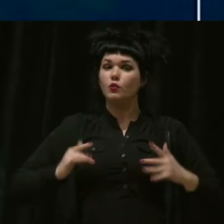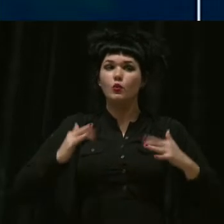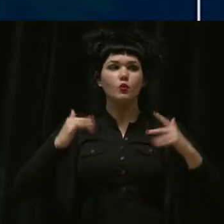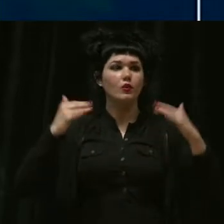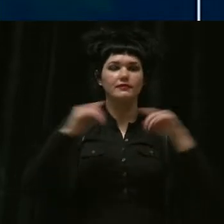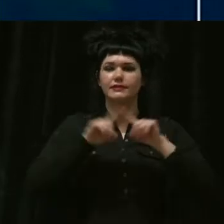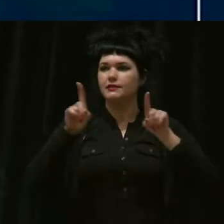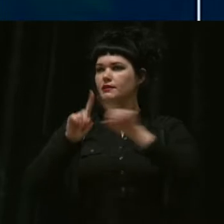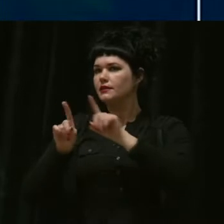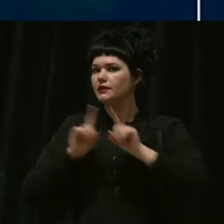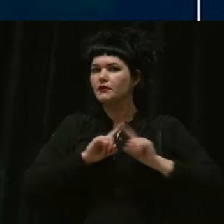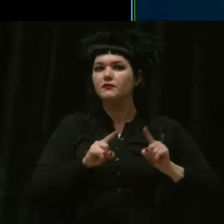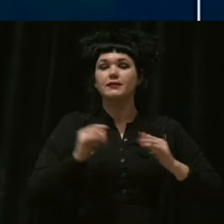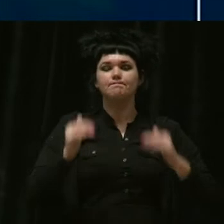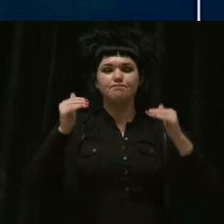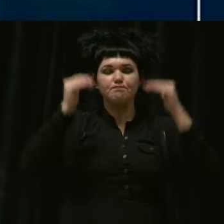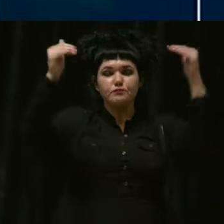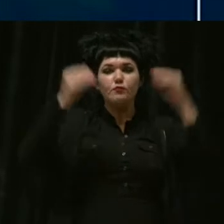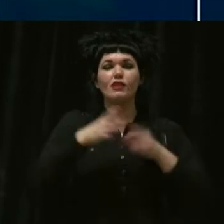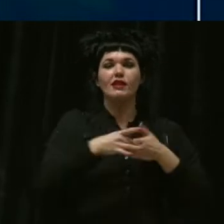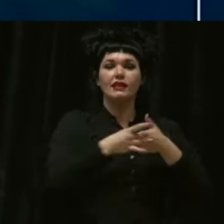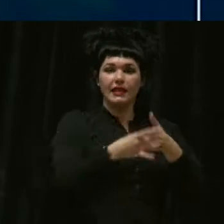different levels of leadership.